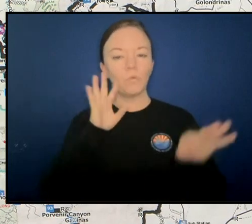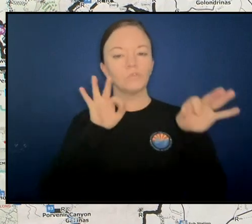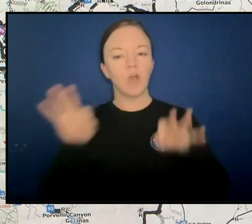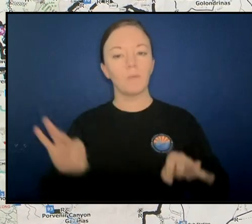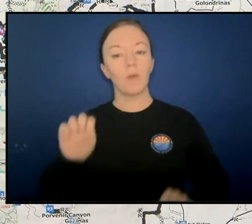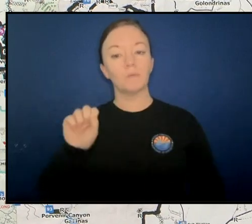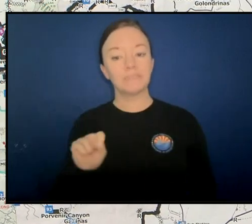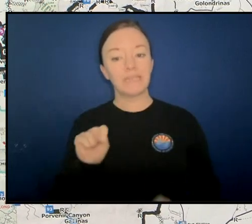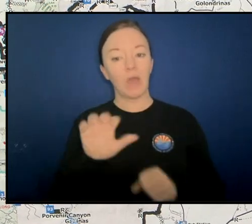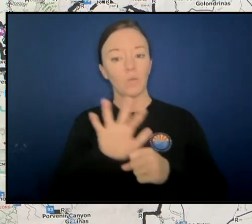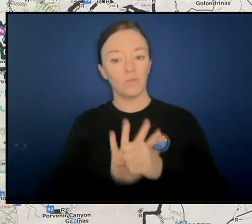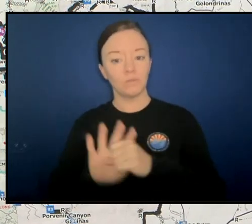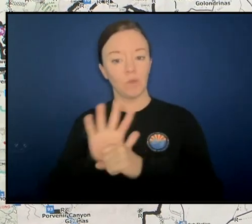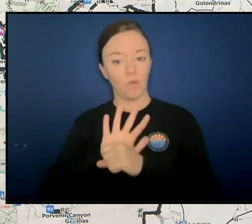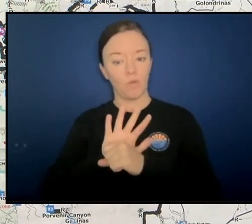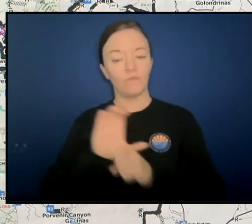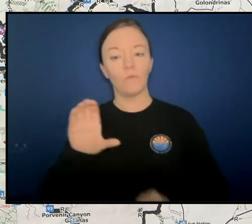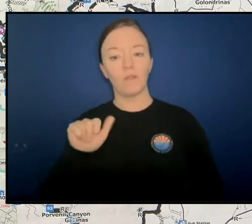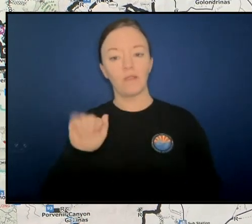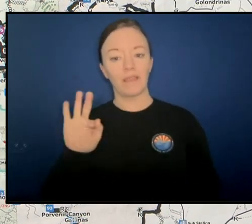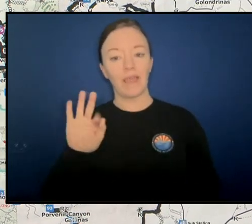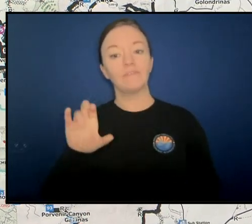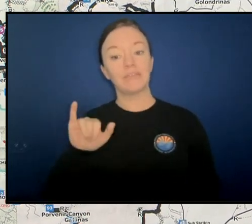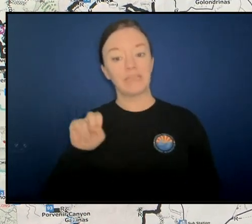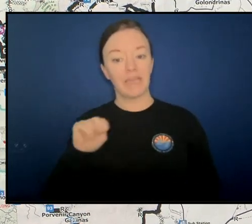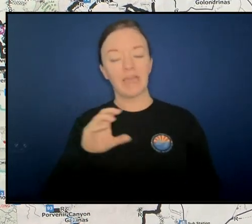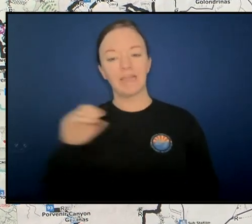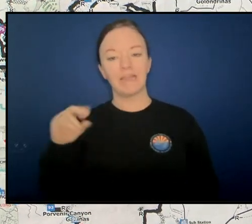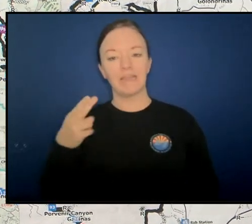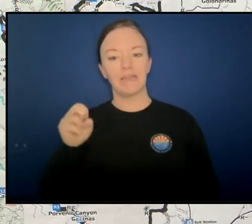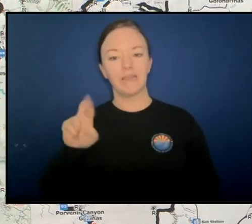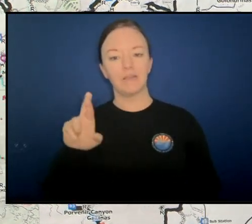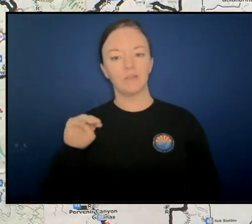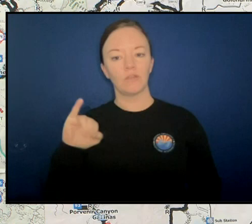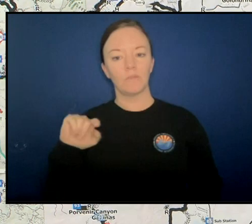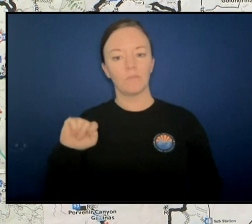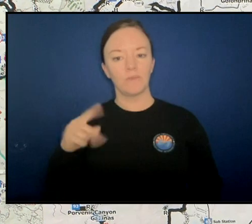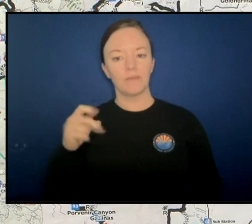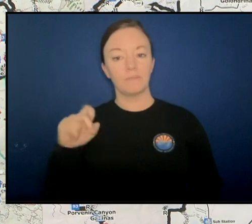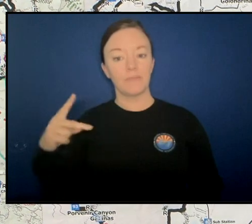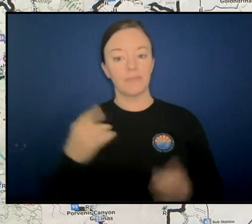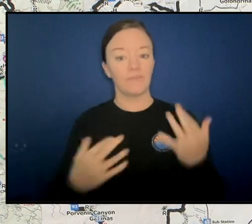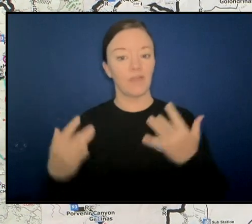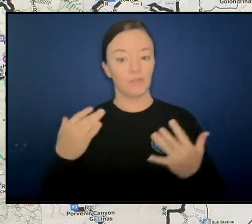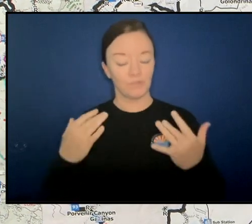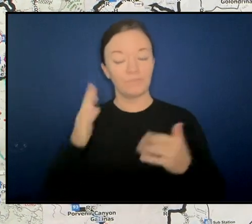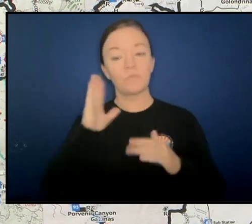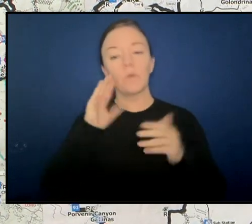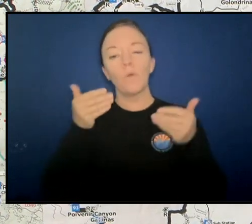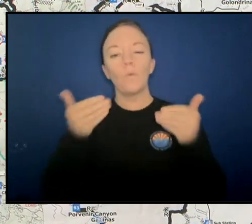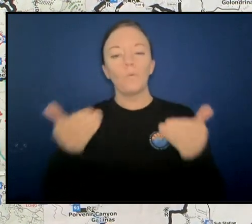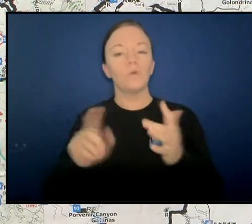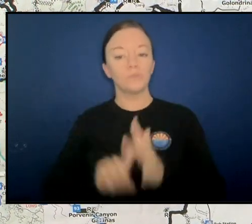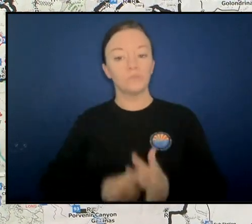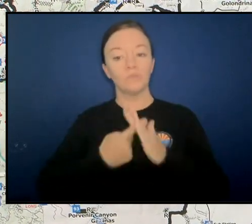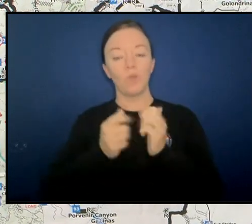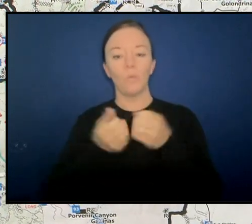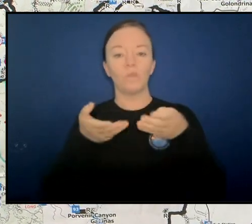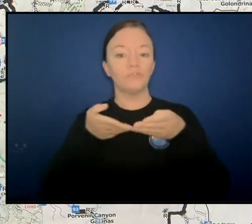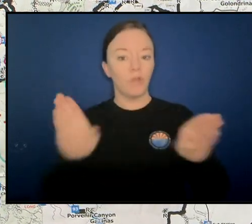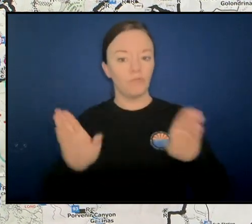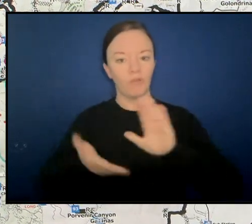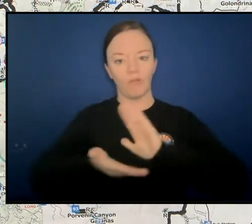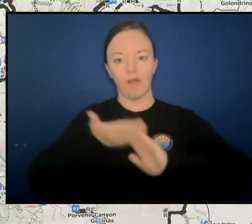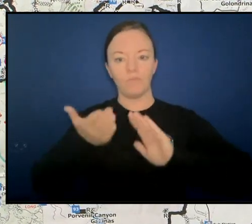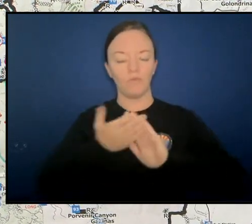Creek or Calf Canyon and Hermit Peak fire. So today we'll just go ahead and get started with a general operational overview